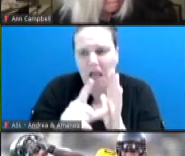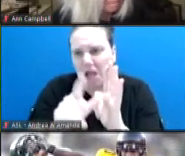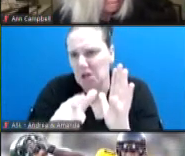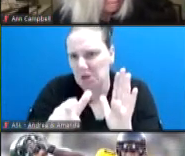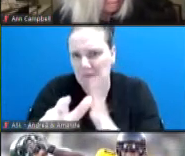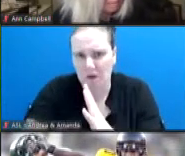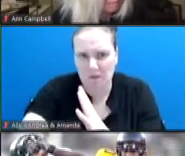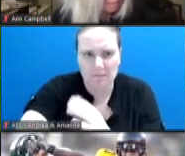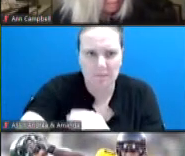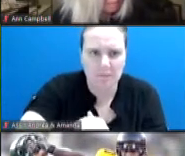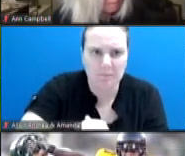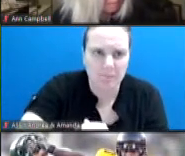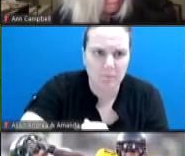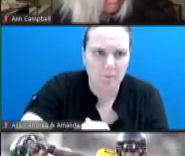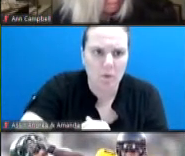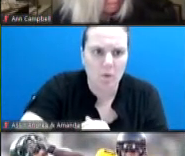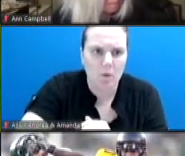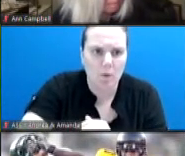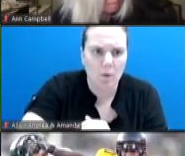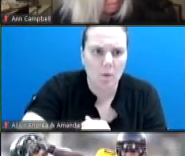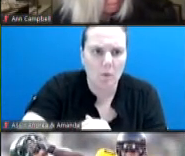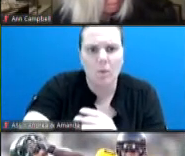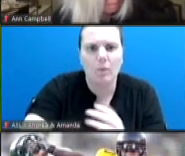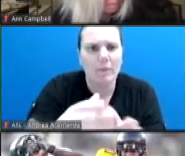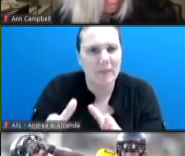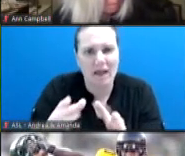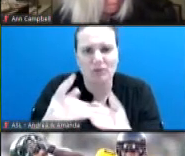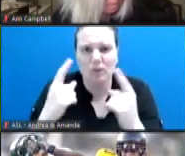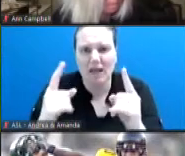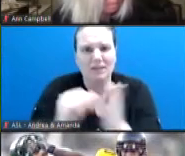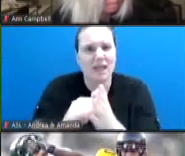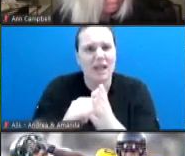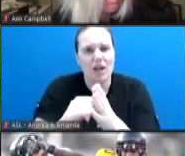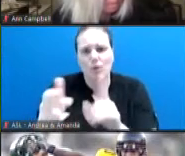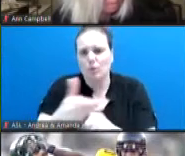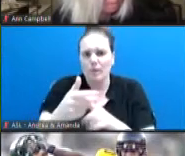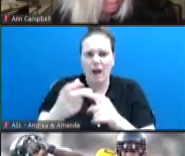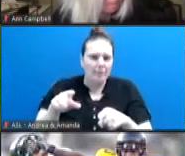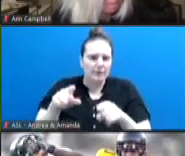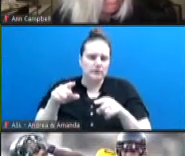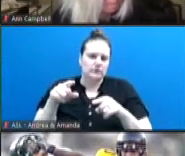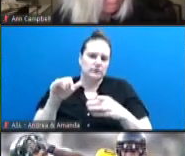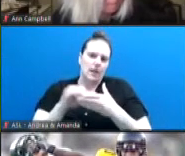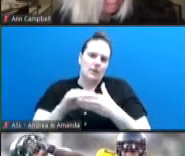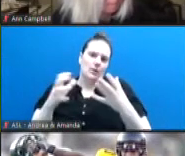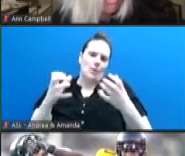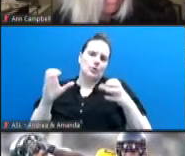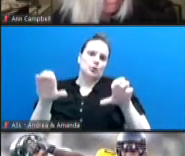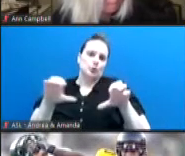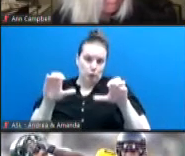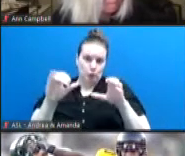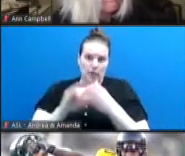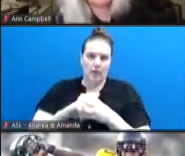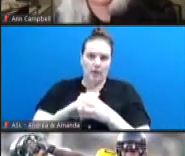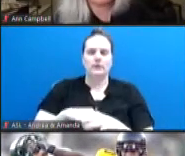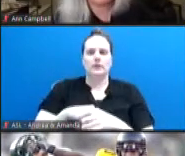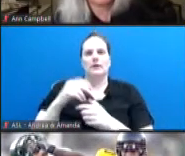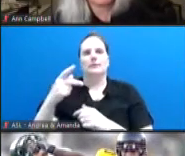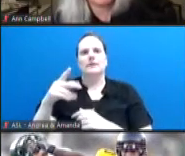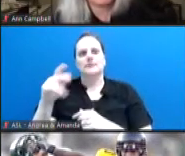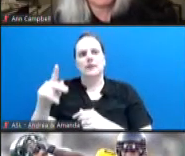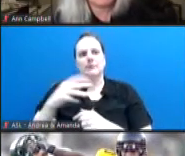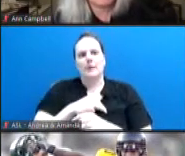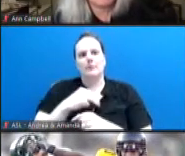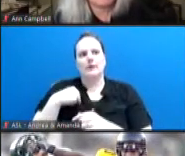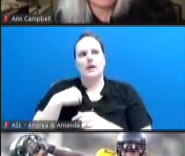there. We were just going to announce that recruitment is happening and we wanted people to do it. As a PCCEP member, I would like